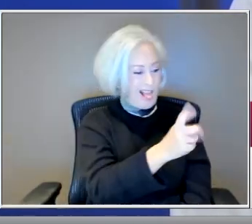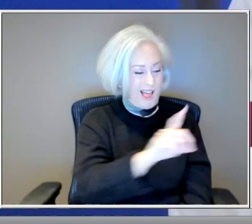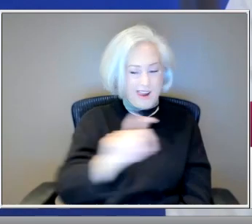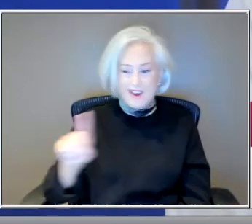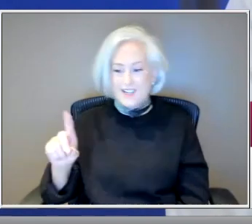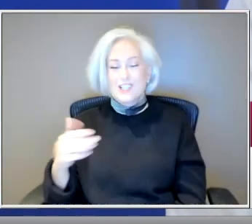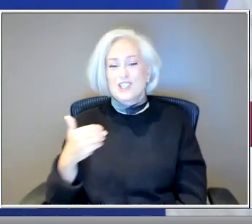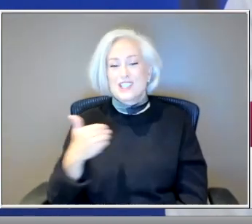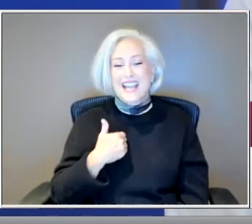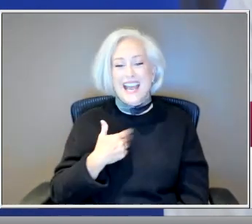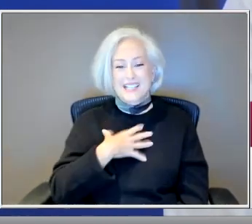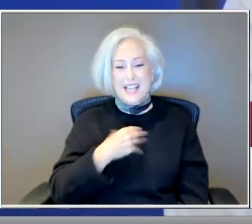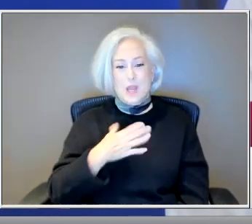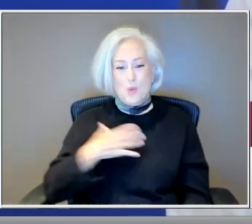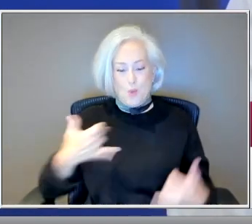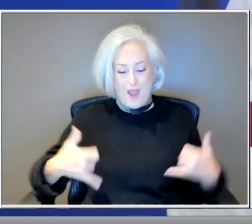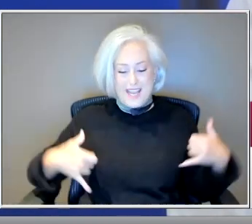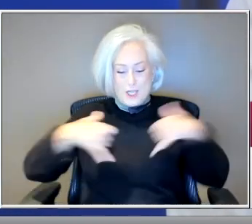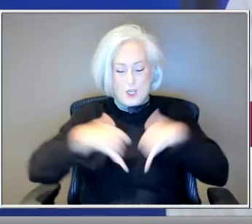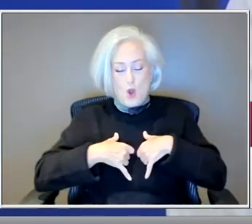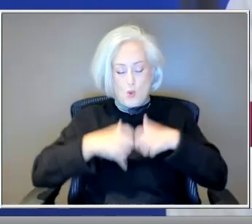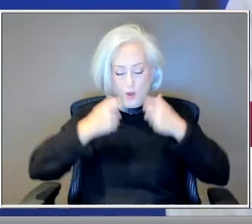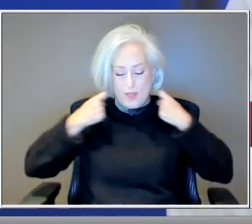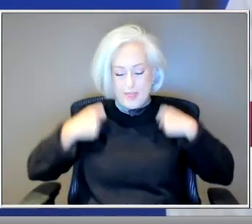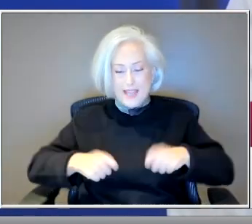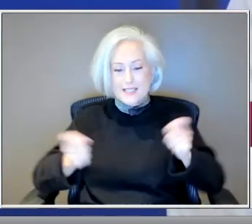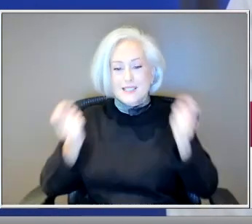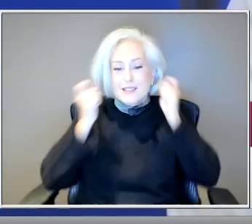stethoscope, you just kind of see that,